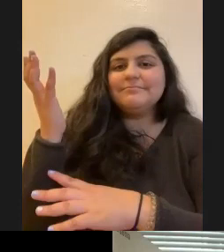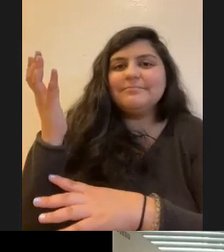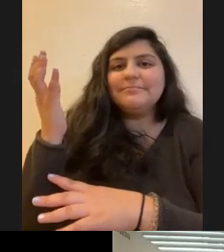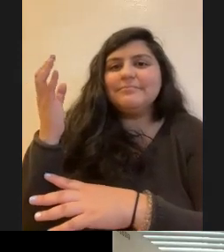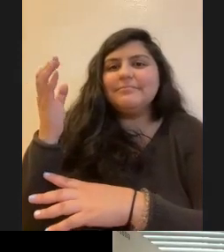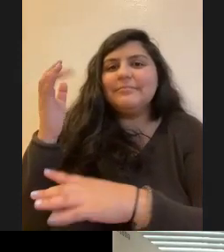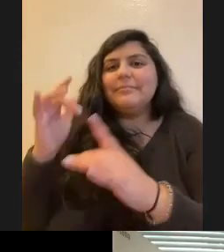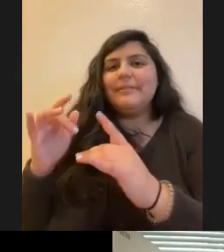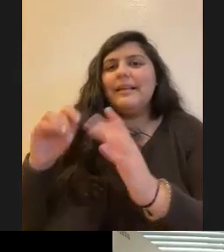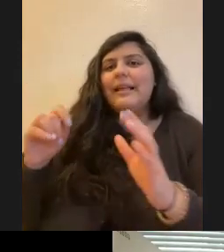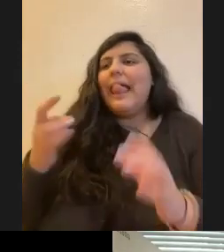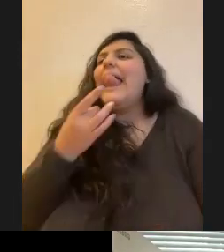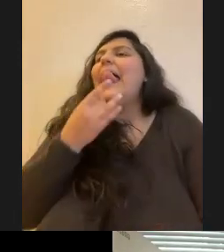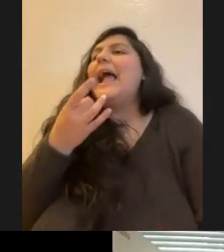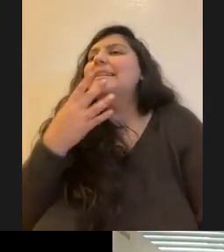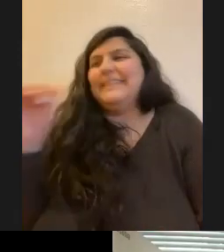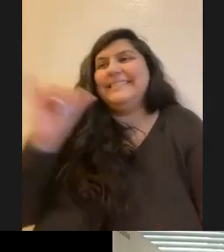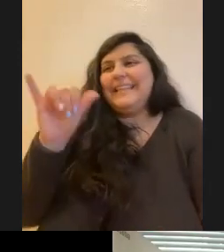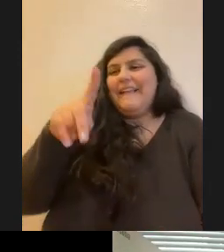light, like a phytoplankton would do.